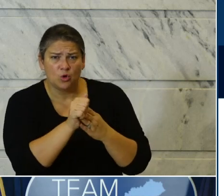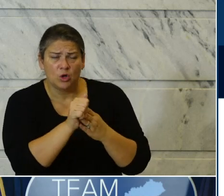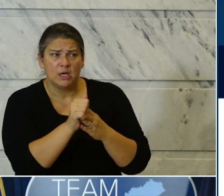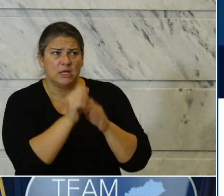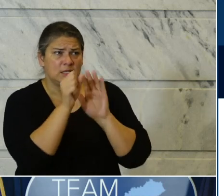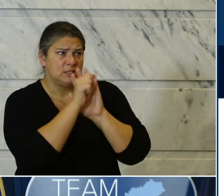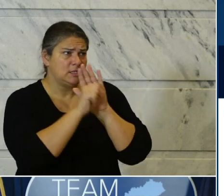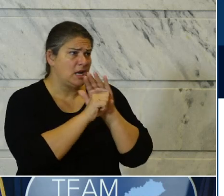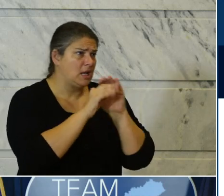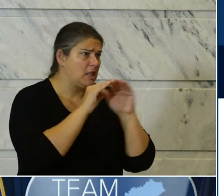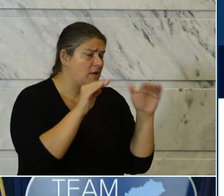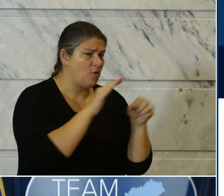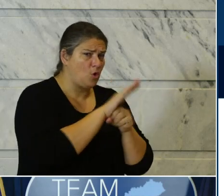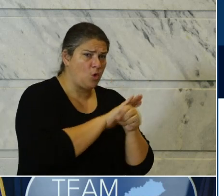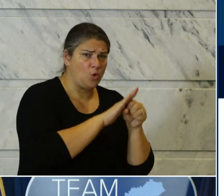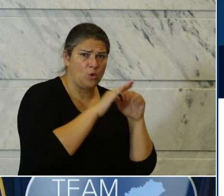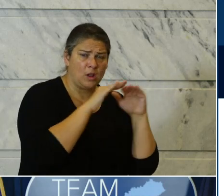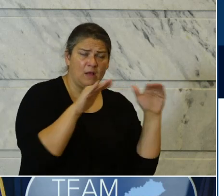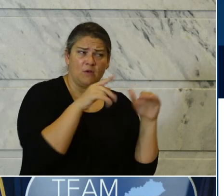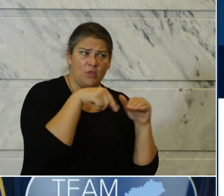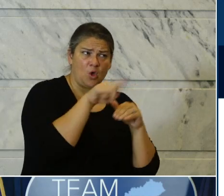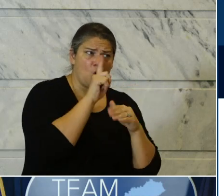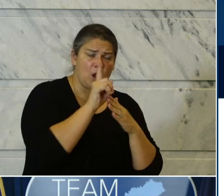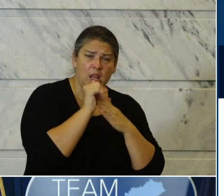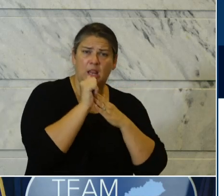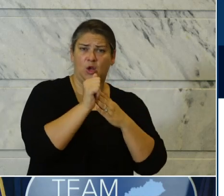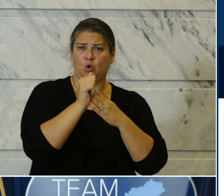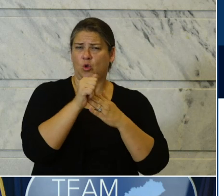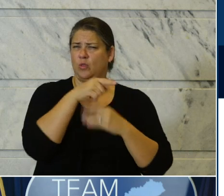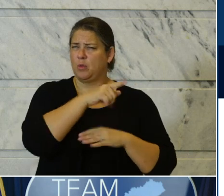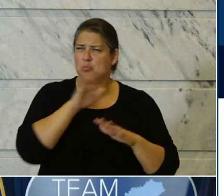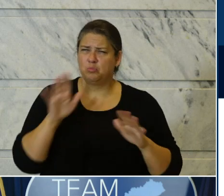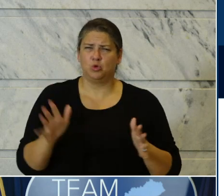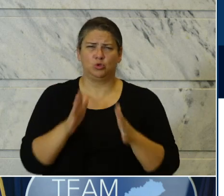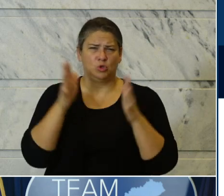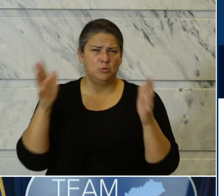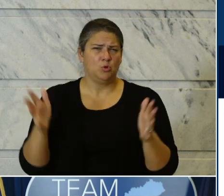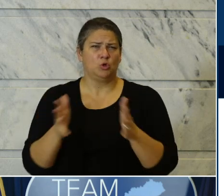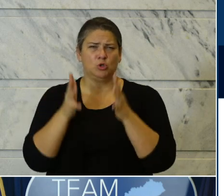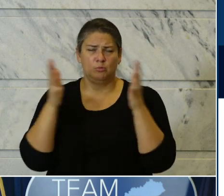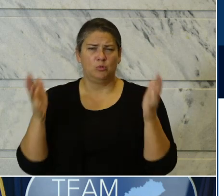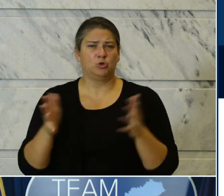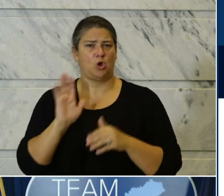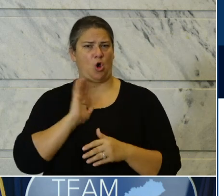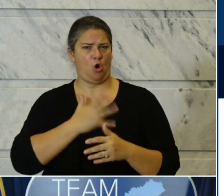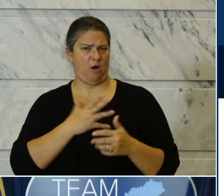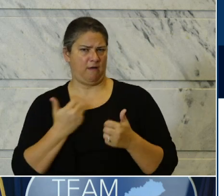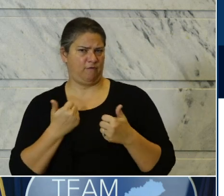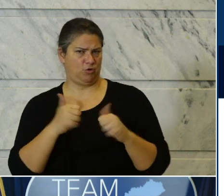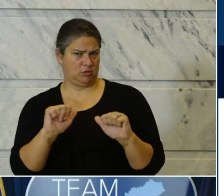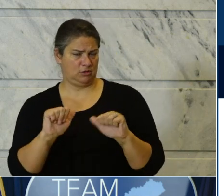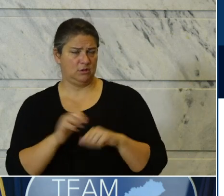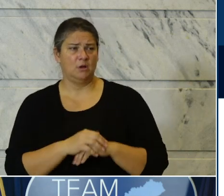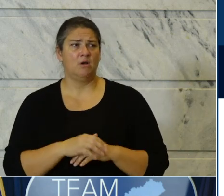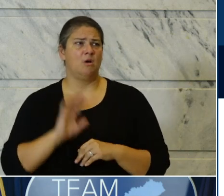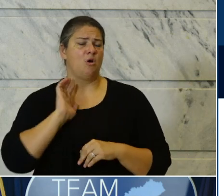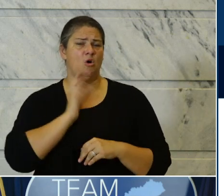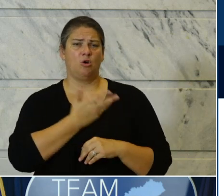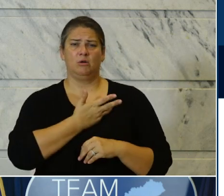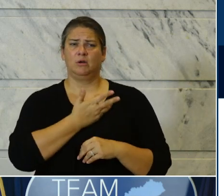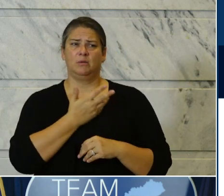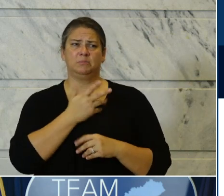local level like they have been. Like they have been pushing really hard, but needing to redouble our efforts in messaging in our